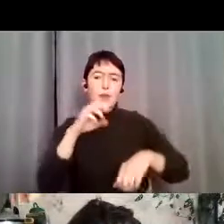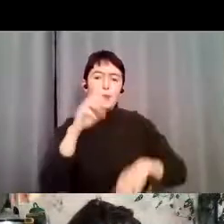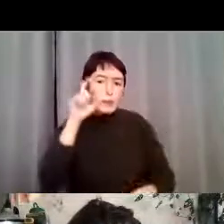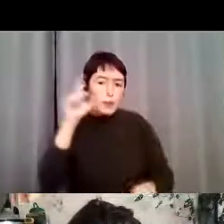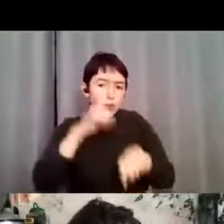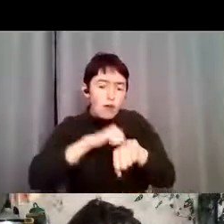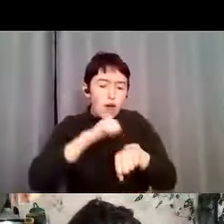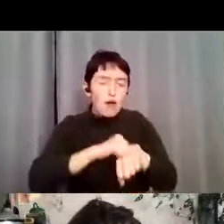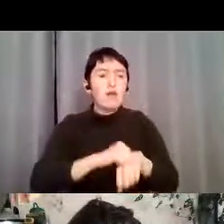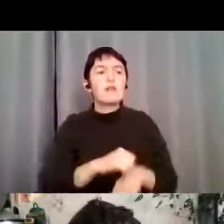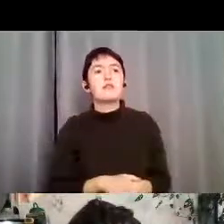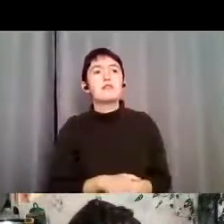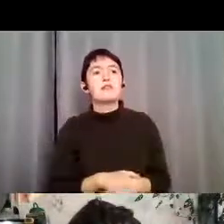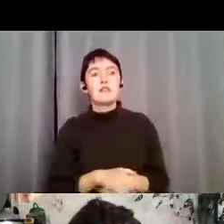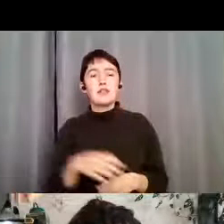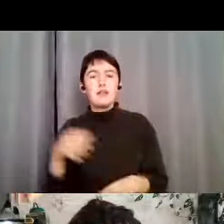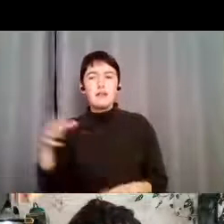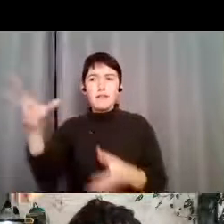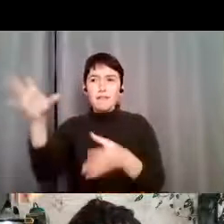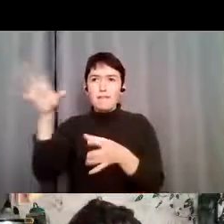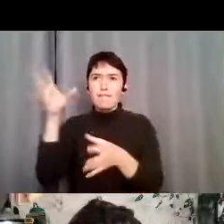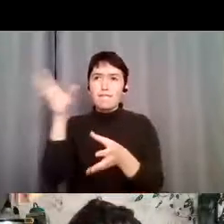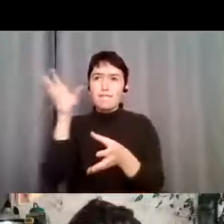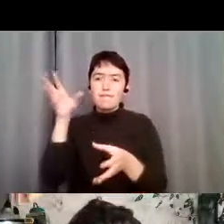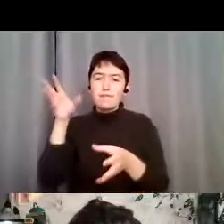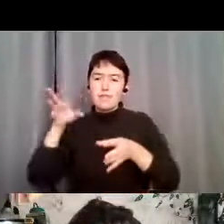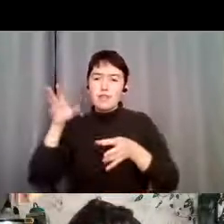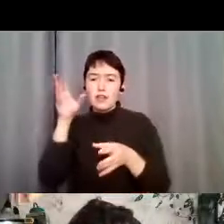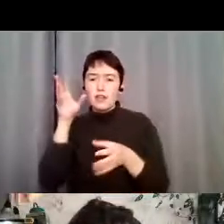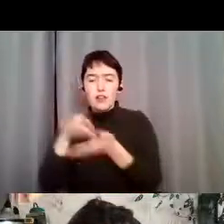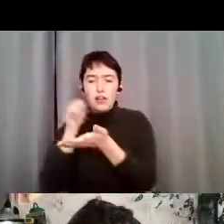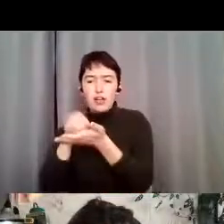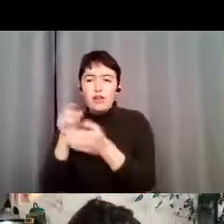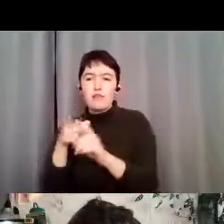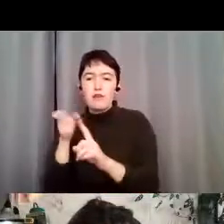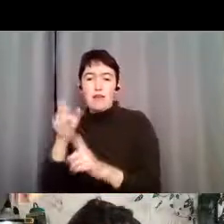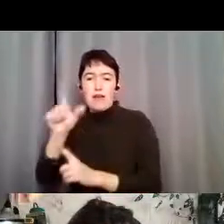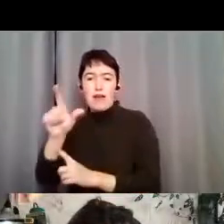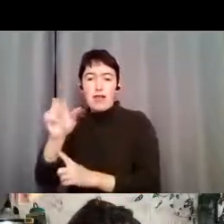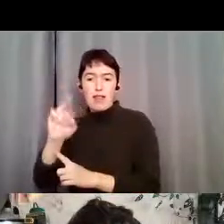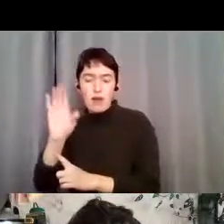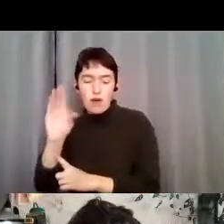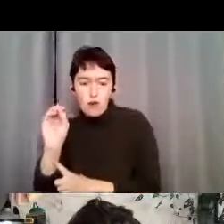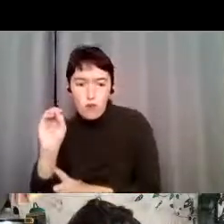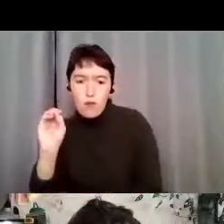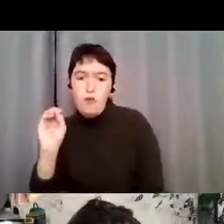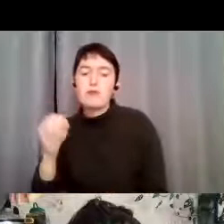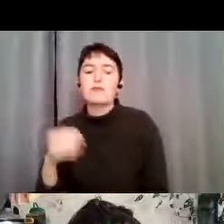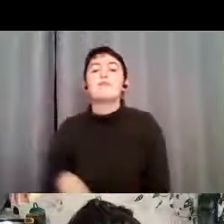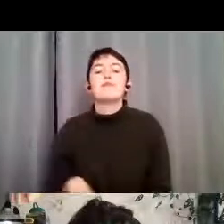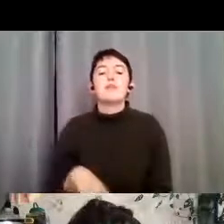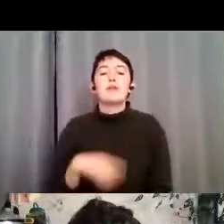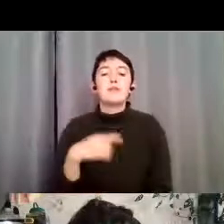stories that LRO sends back to Earth, here's how we think the moon formed. So this is a cartoon version of that. So we